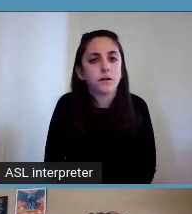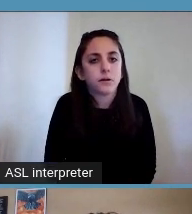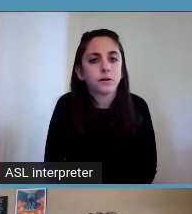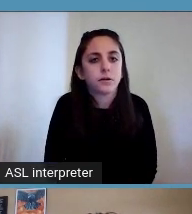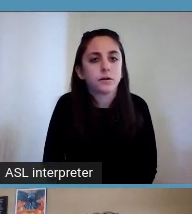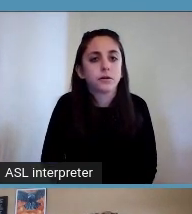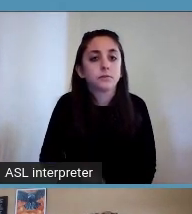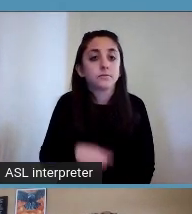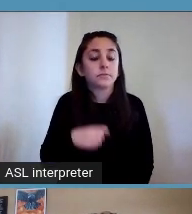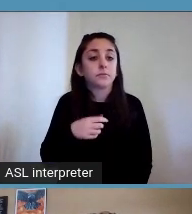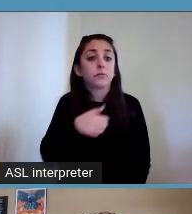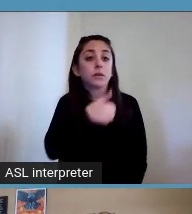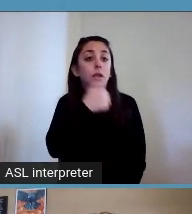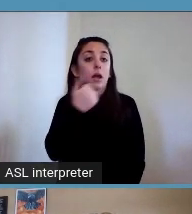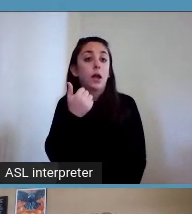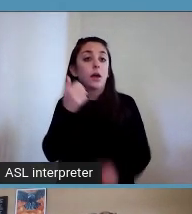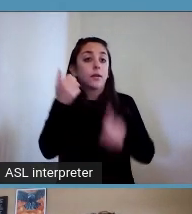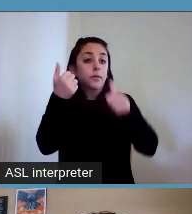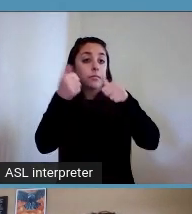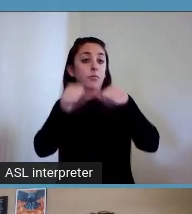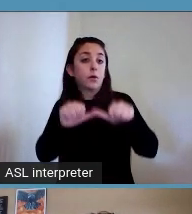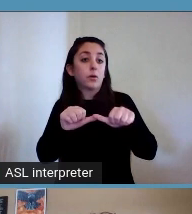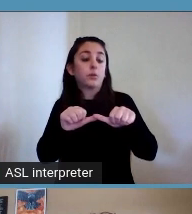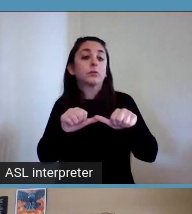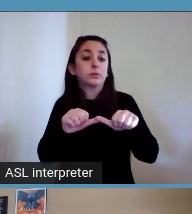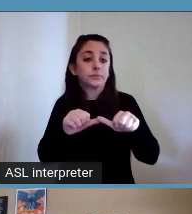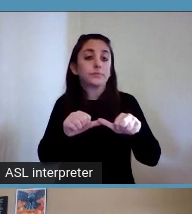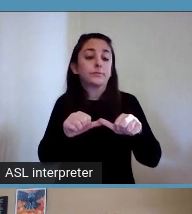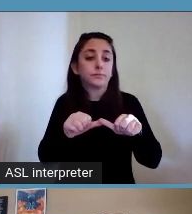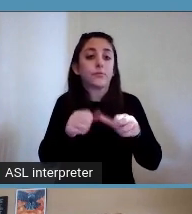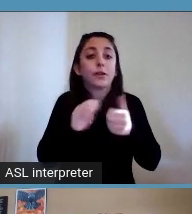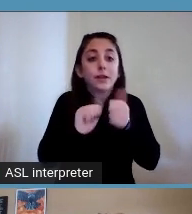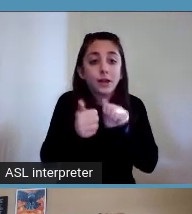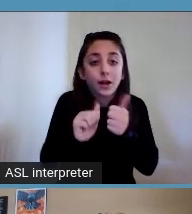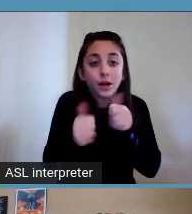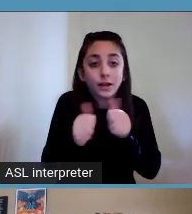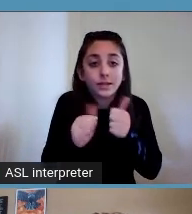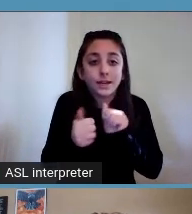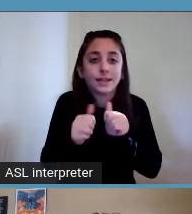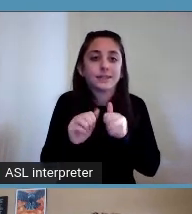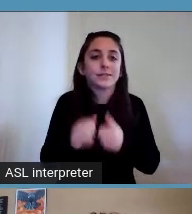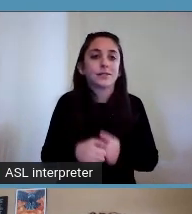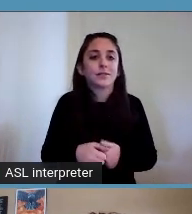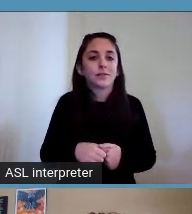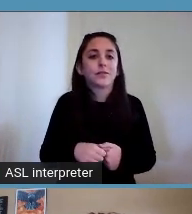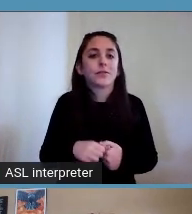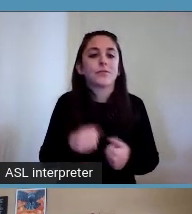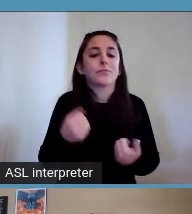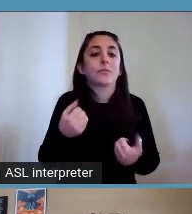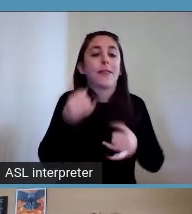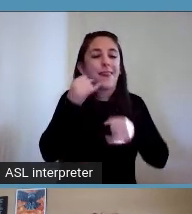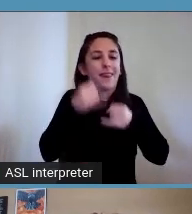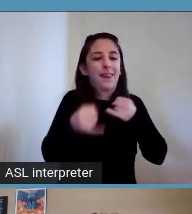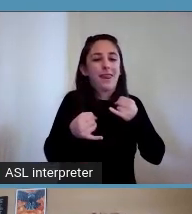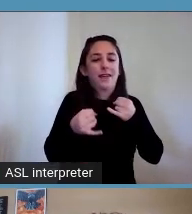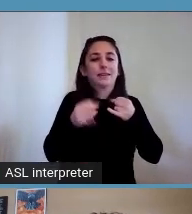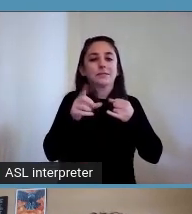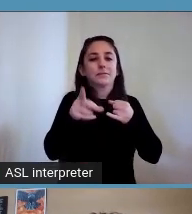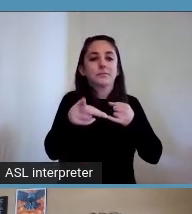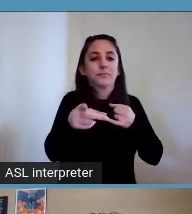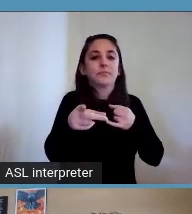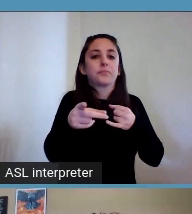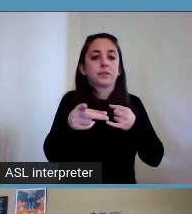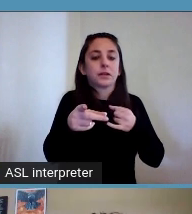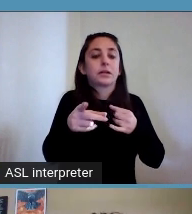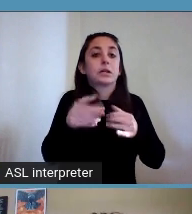of the posts from the photo contest. So this is our championship round, and so there's a grid with four photos. The top